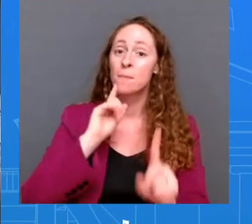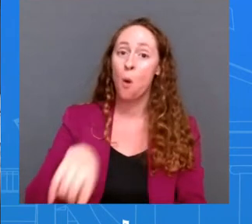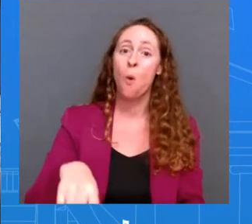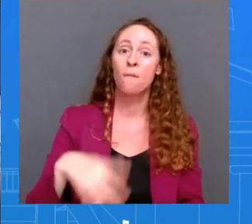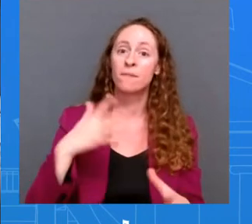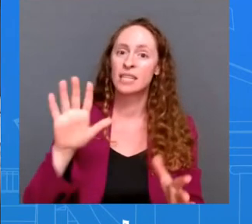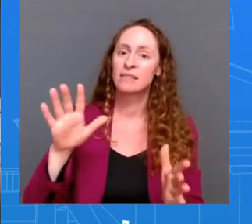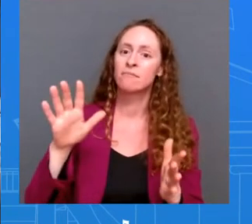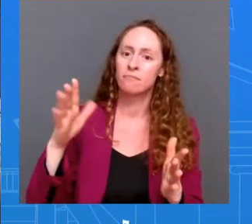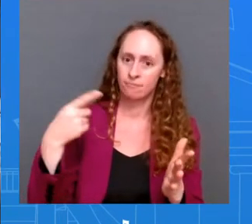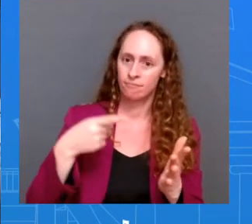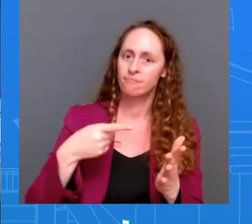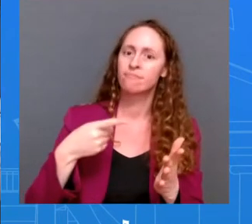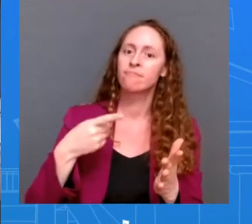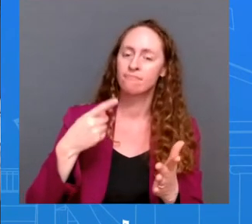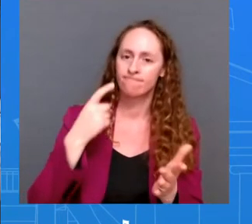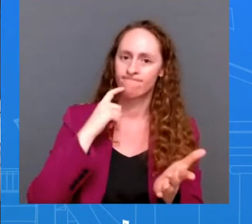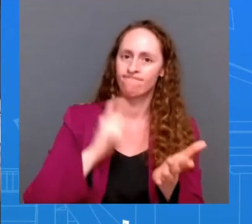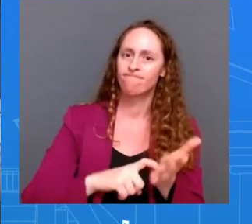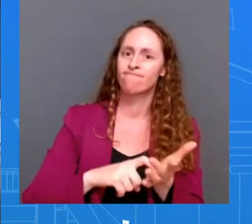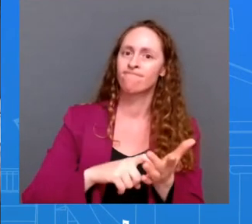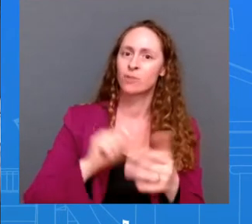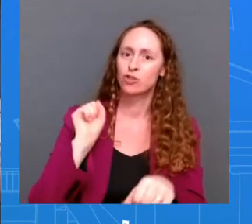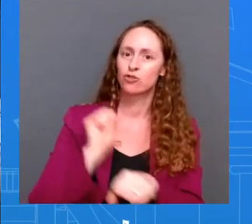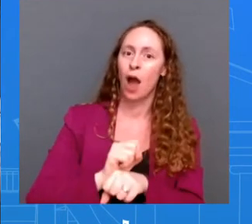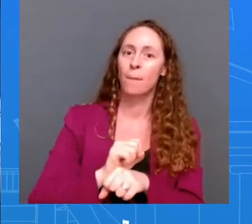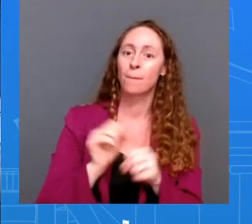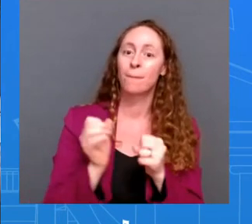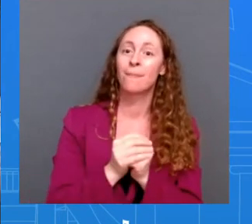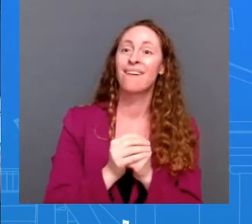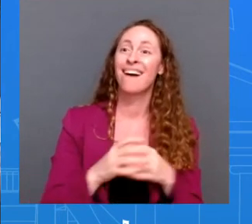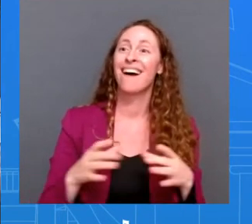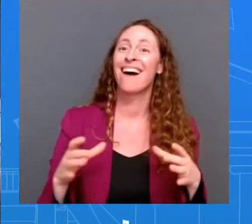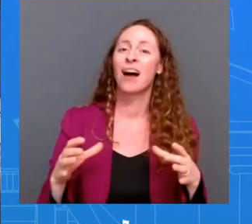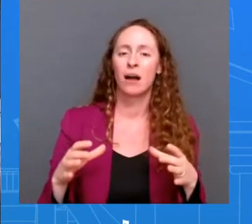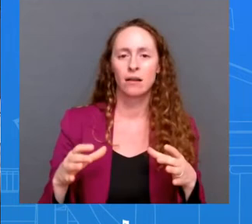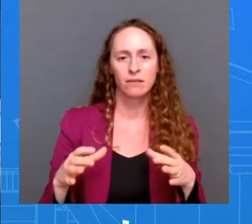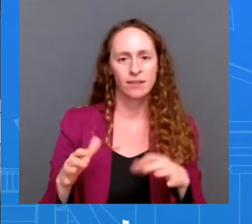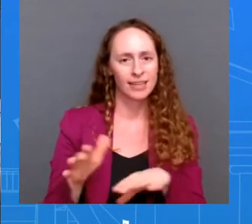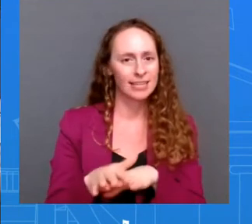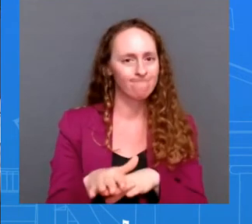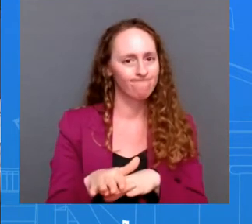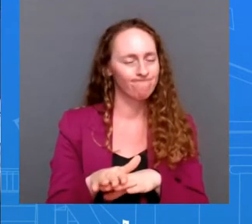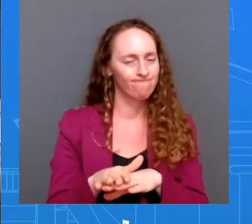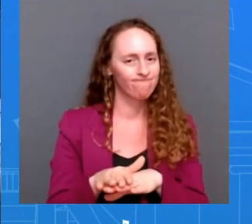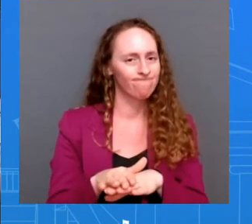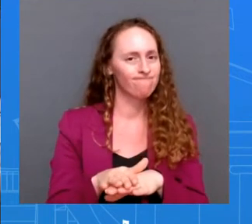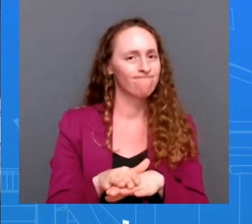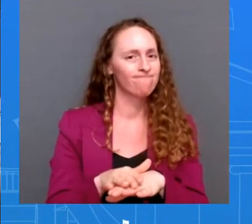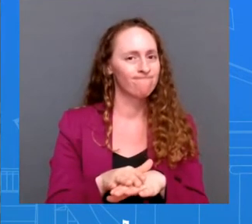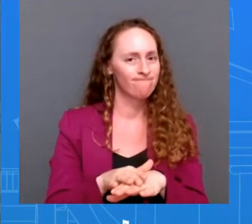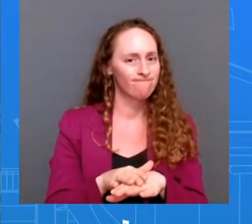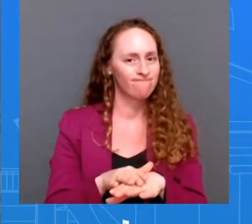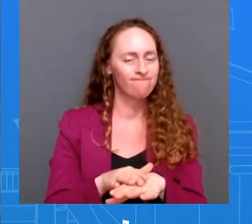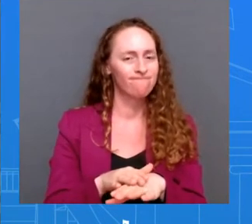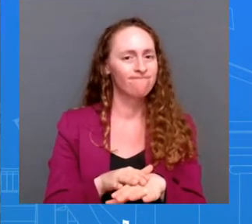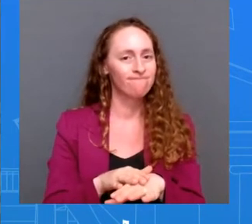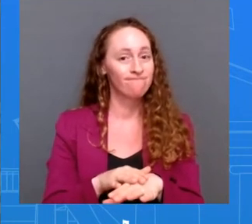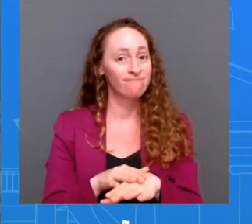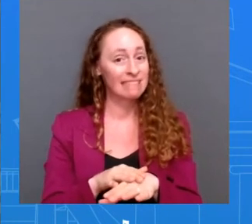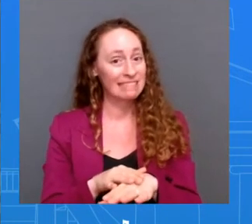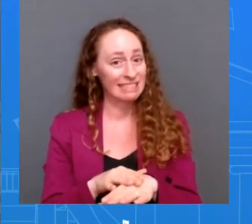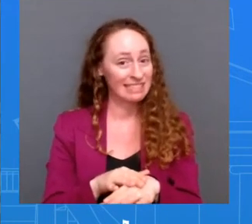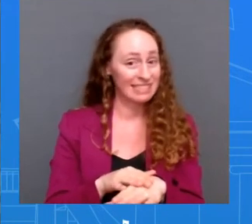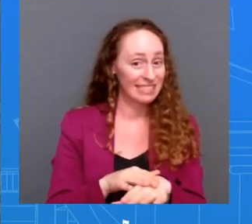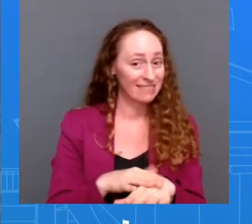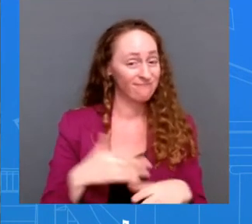from 372,000 in June. Does the administration view this as a sign the economy is healthy? So as we've been saying